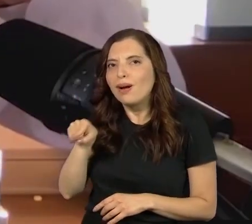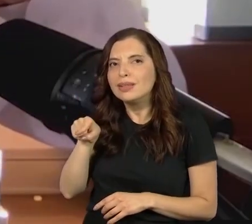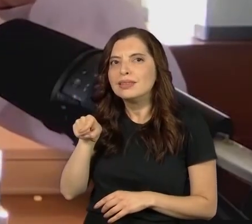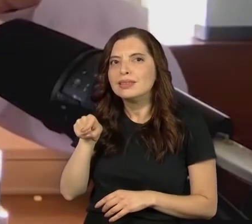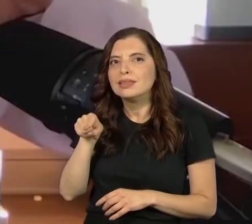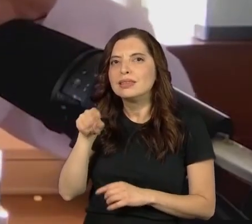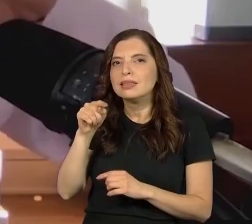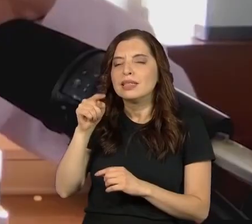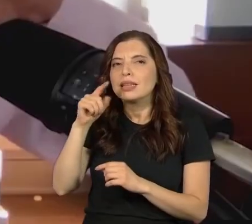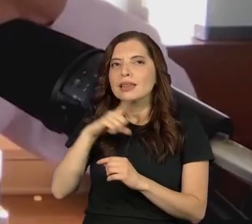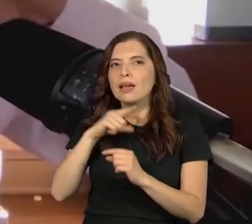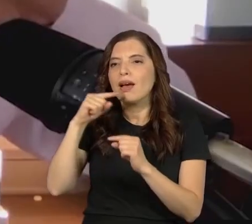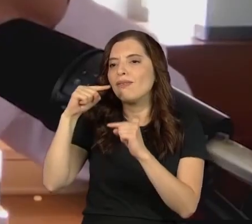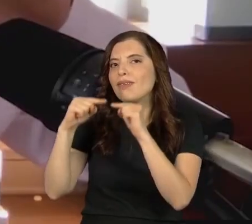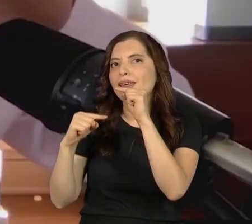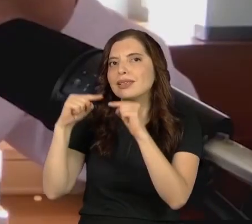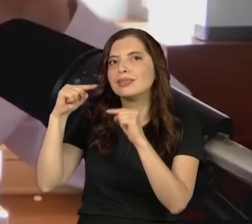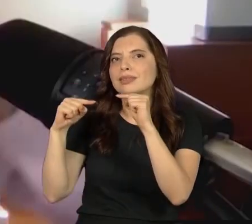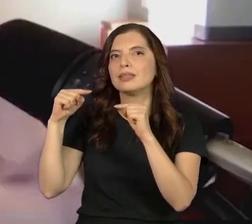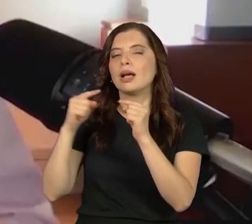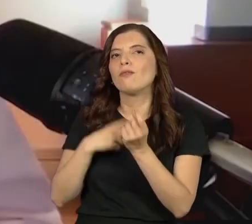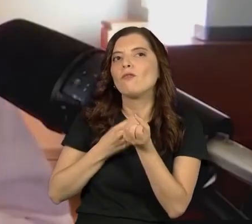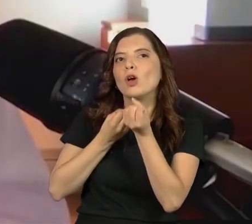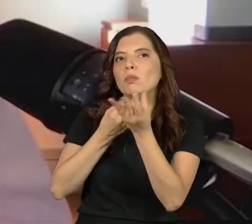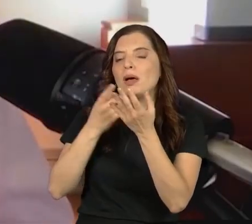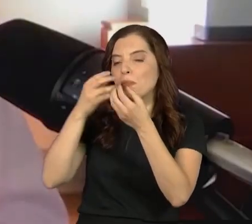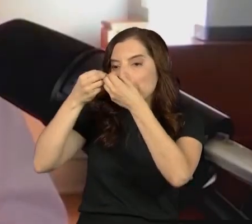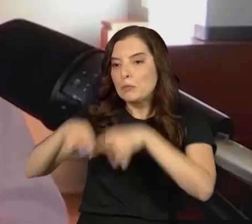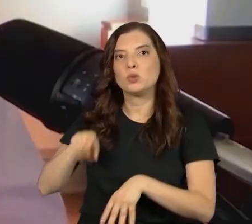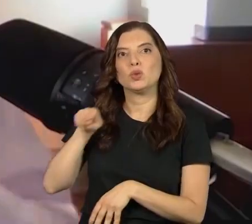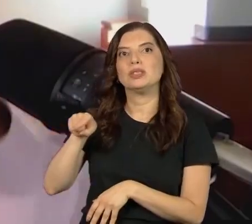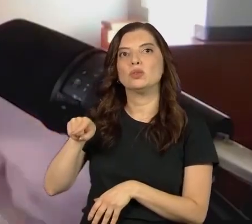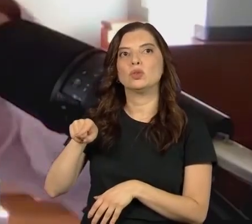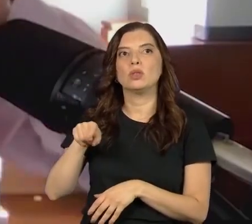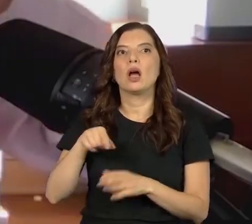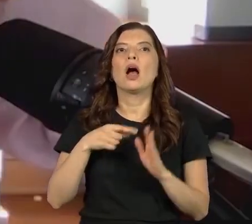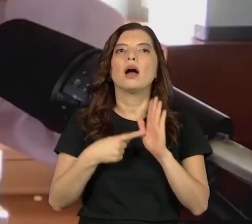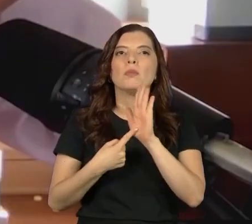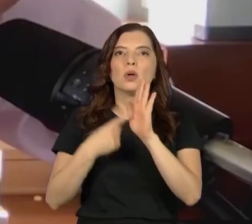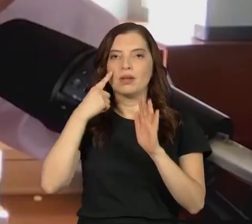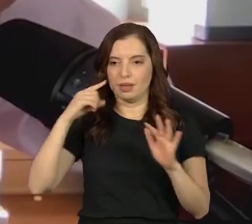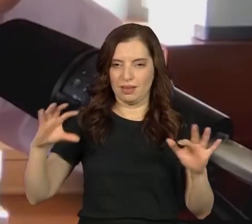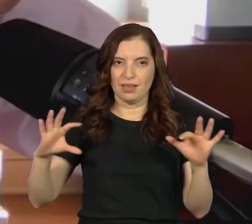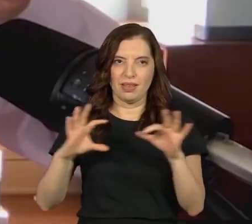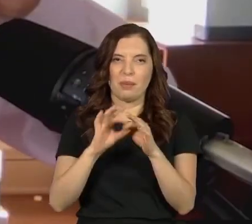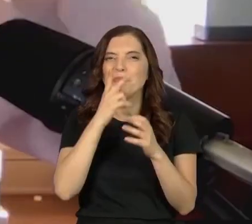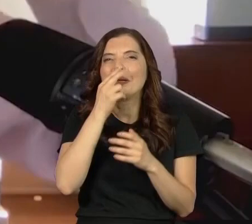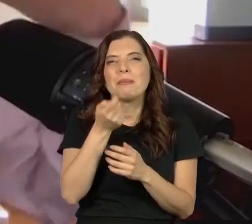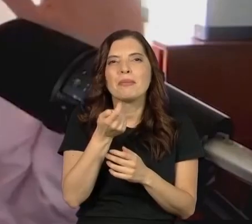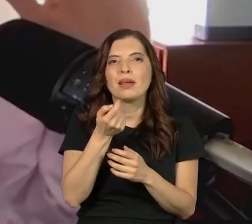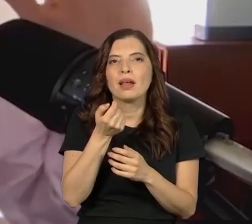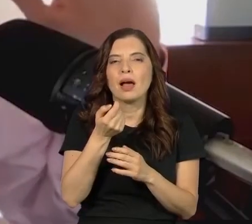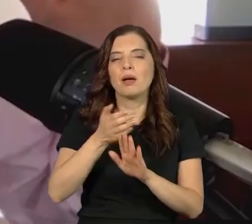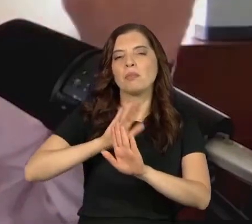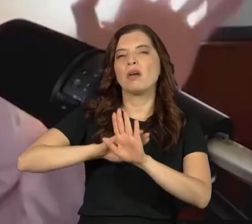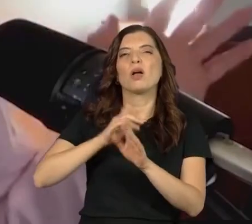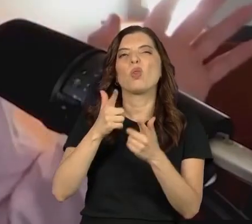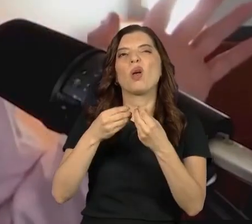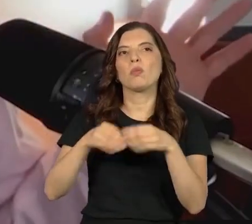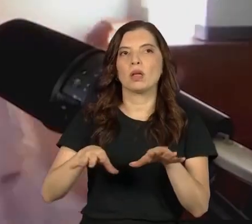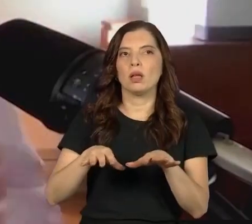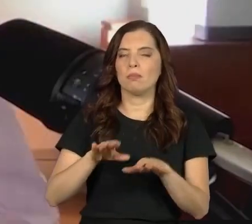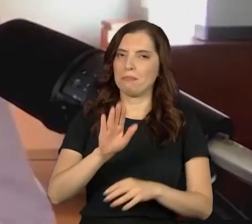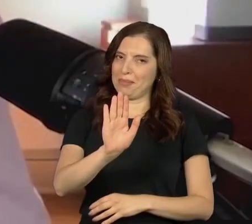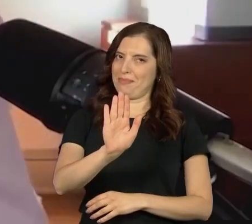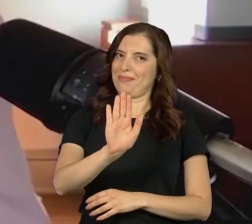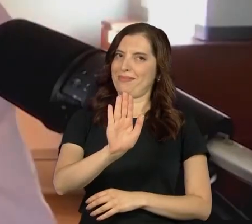of the variance of all the different harms. And then these researchers say, oh, well, look, the correlation is so tiny, so there's no harm. Wait a